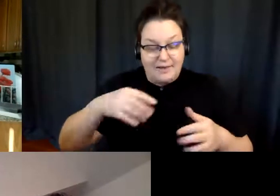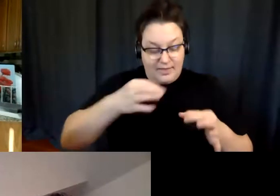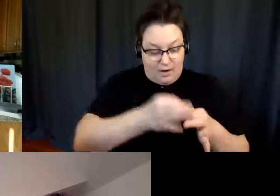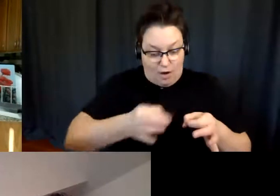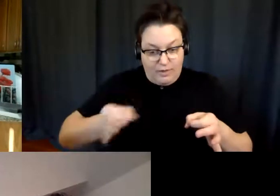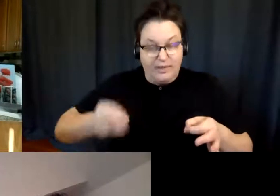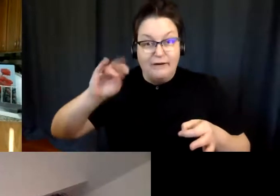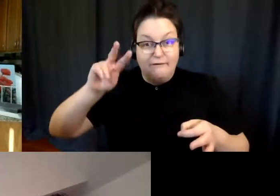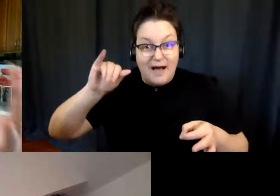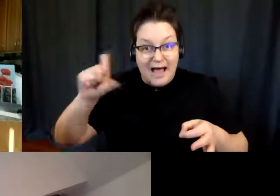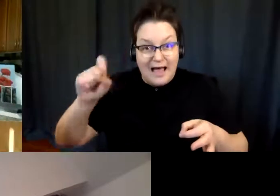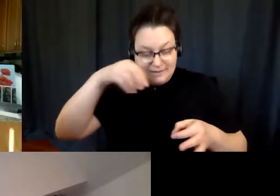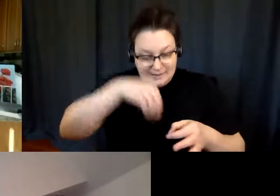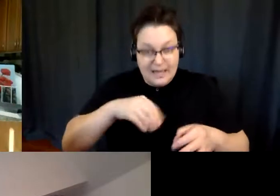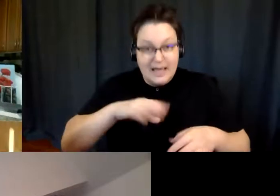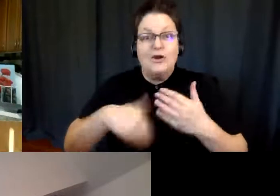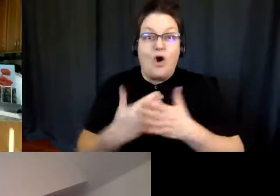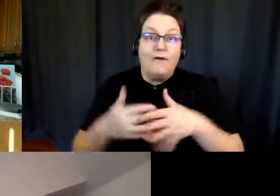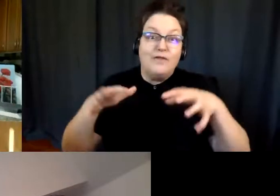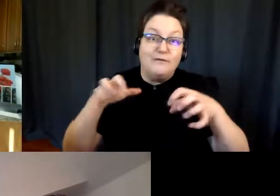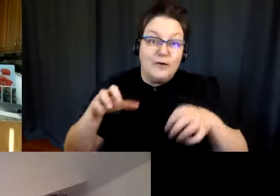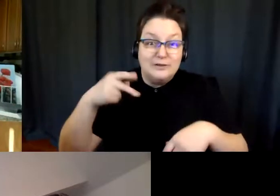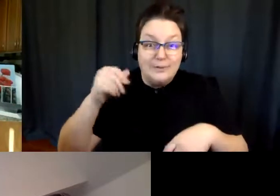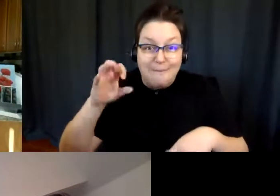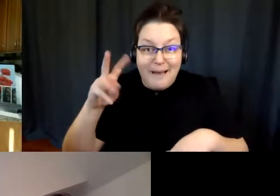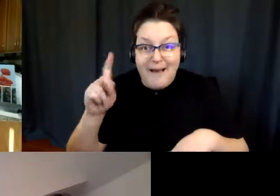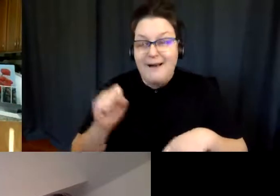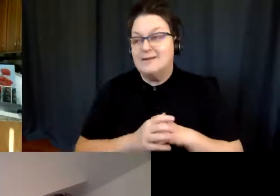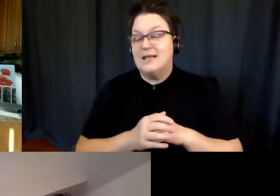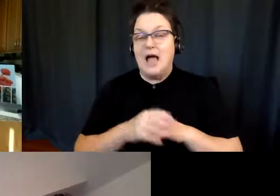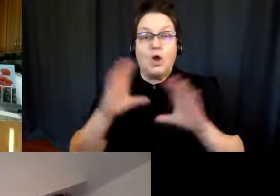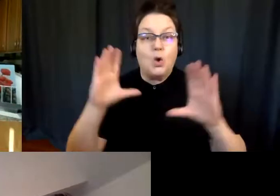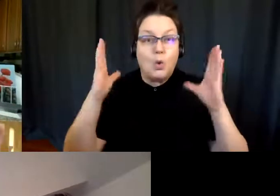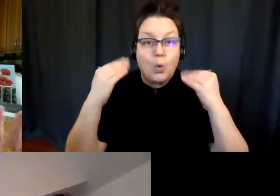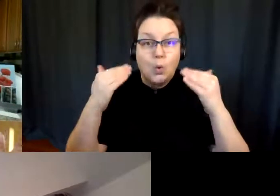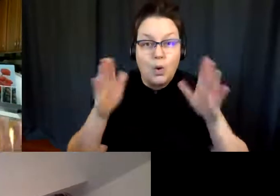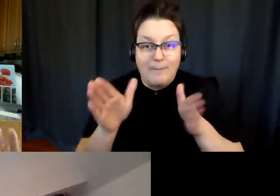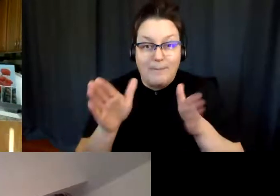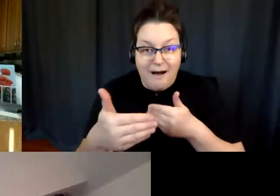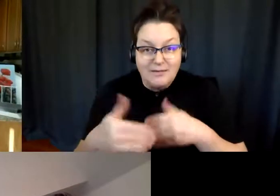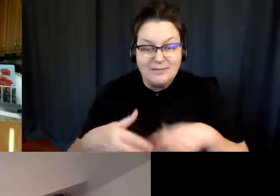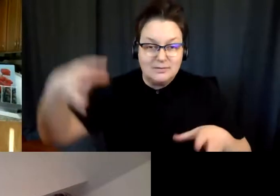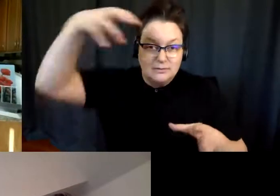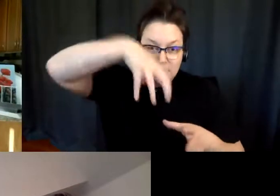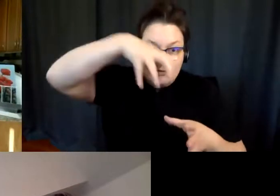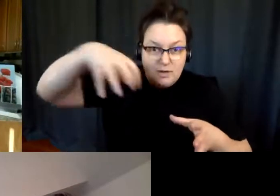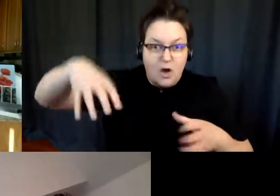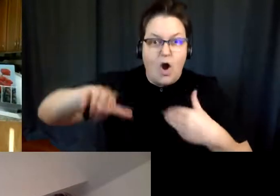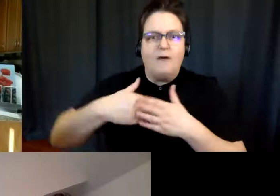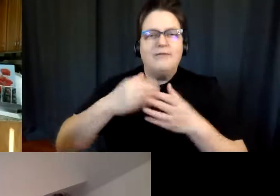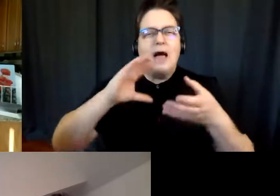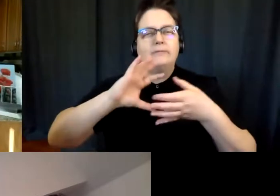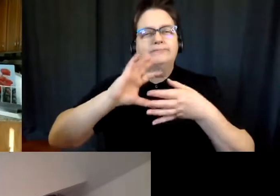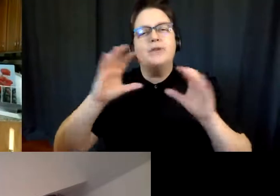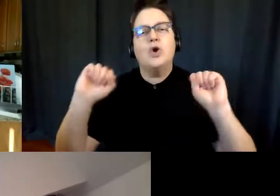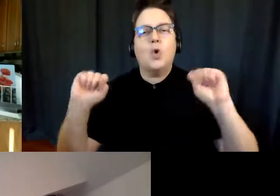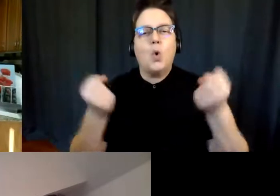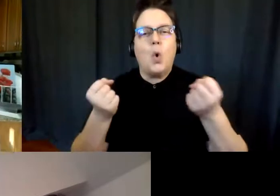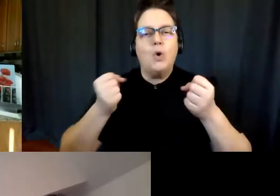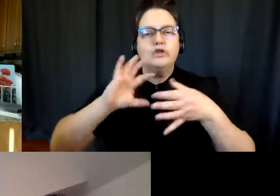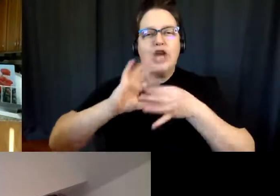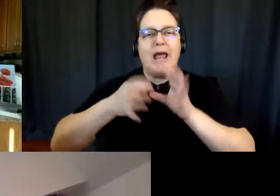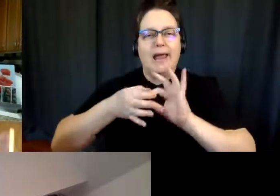little freezer packs and cooler boxes and all of that cold chain equipment, right? So this